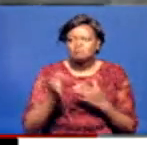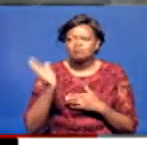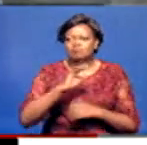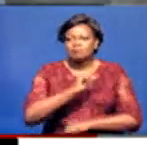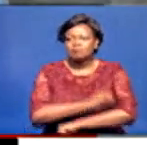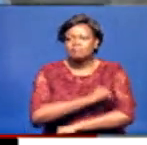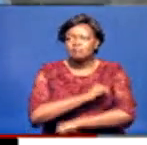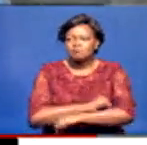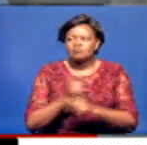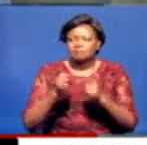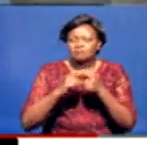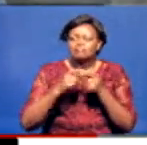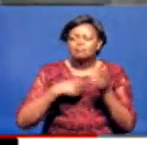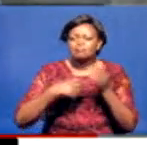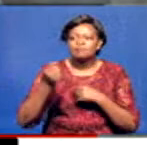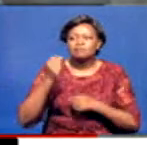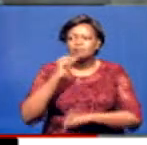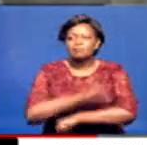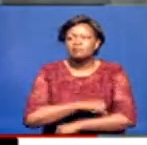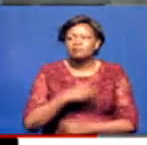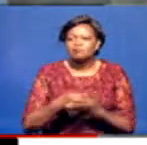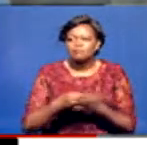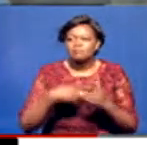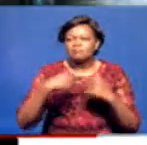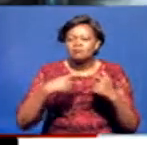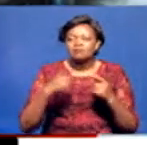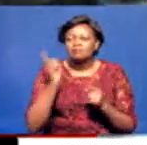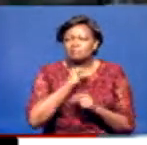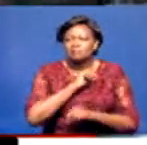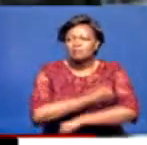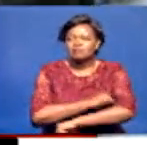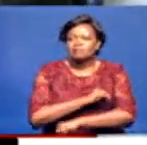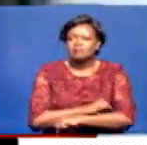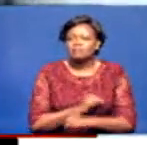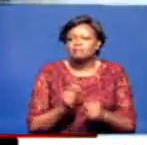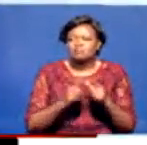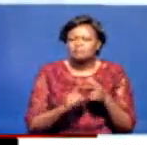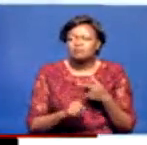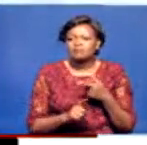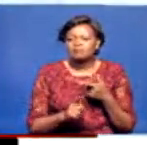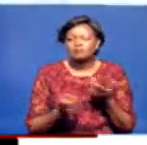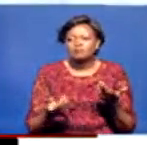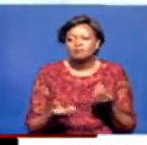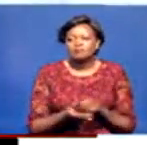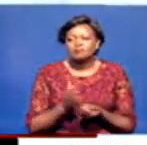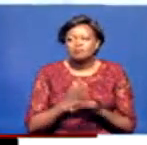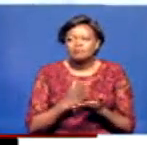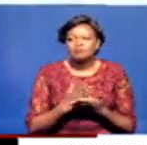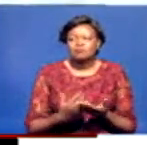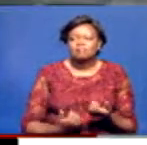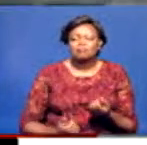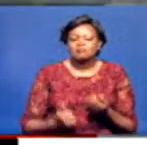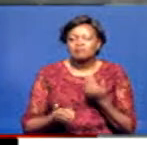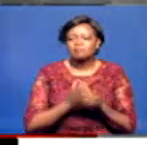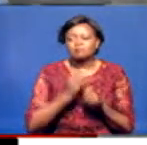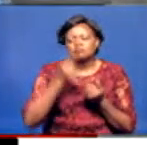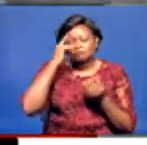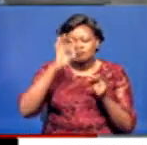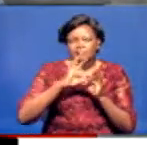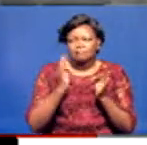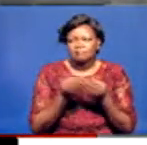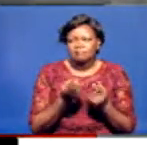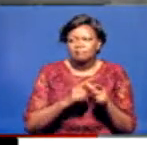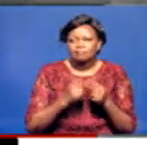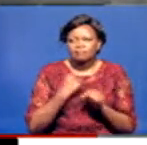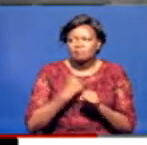nimeweza kulipa shule. I'm in the process ya kumalizia shule. Nimeweza kukimu at least for my sister, my family. Nimekuwa nikifanya